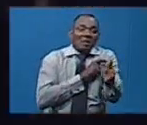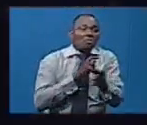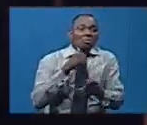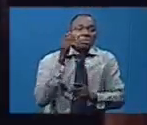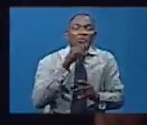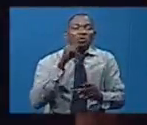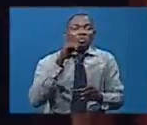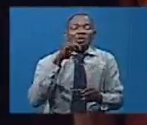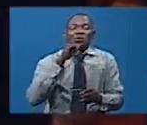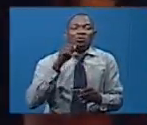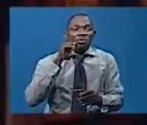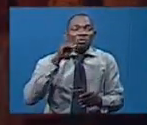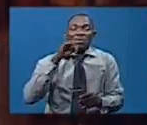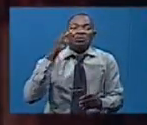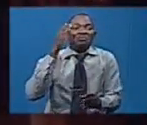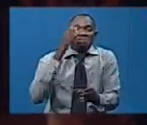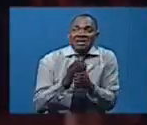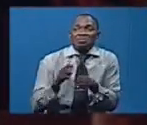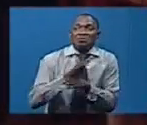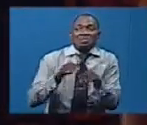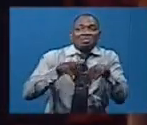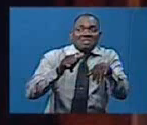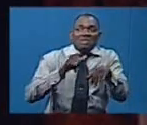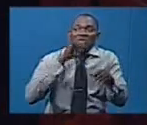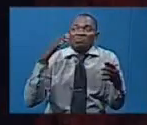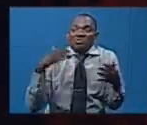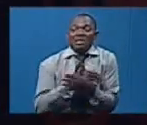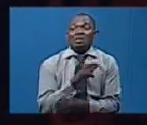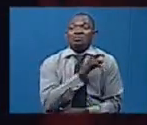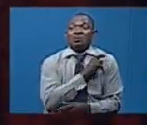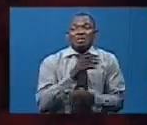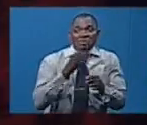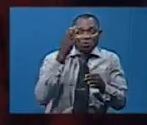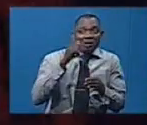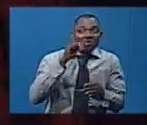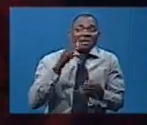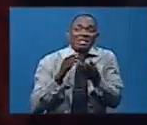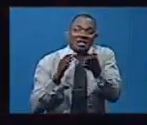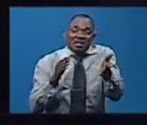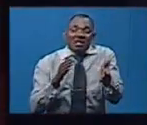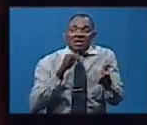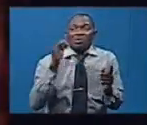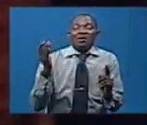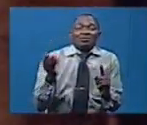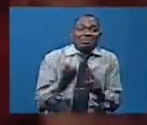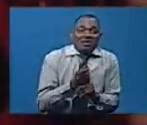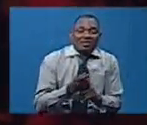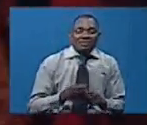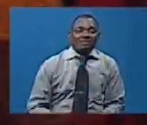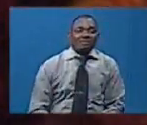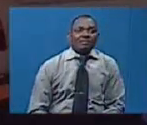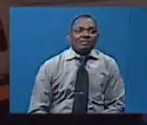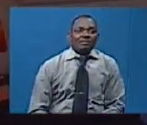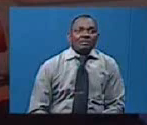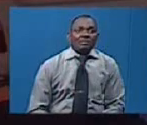sex workers went about their business uninhibited. The police explained why the ladies are not arrested